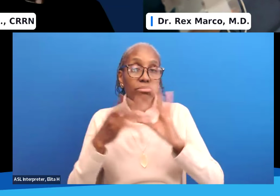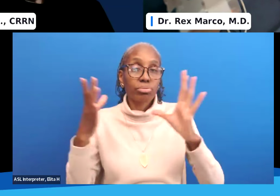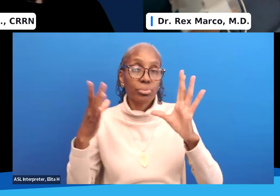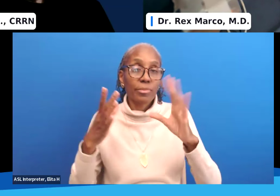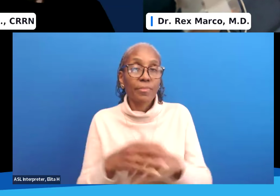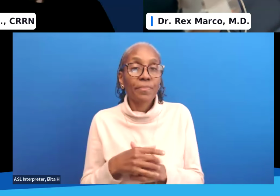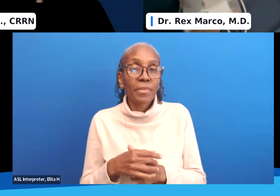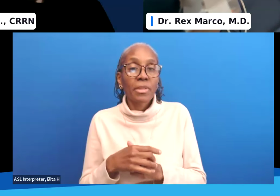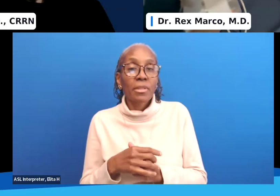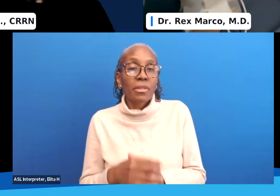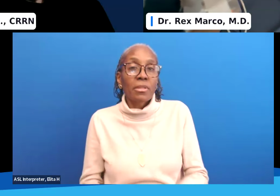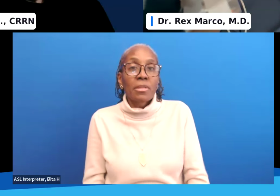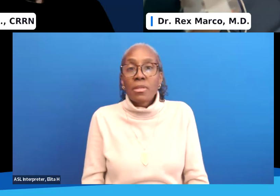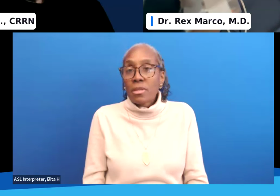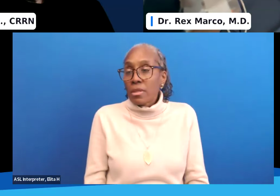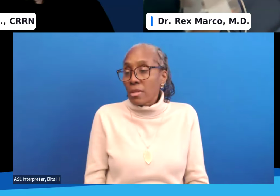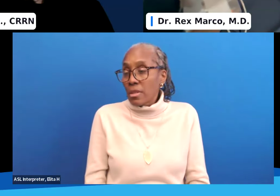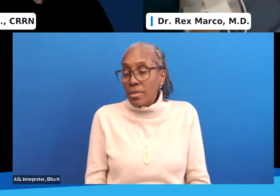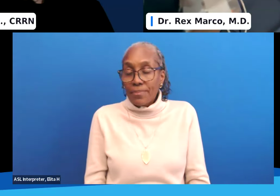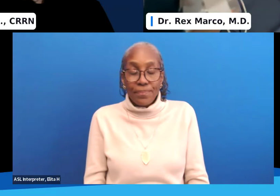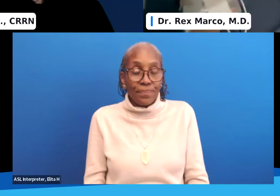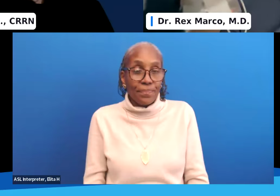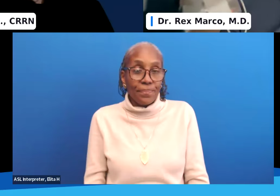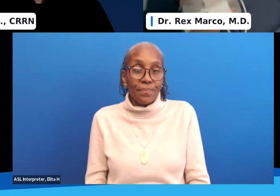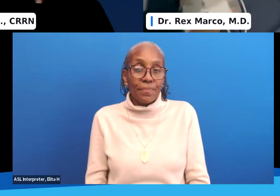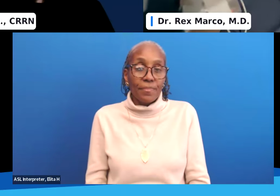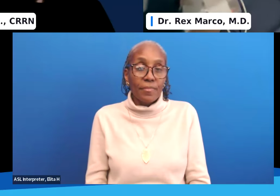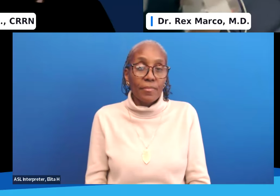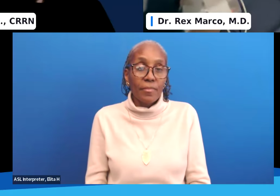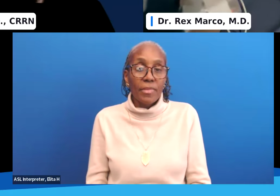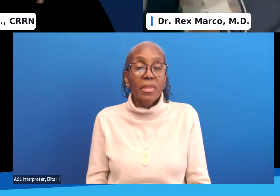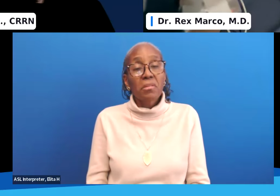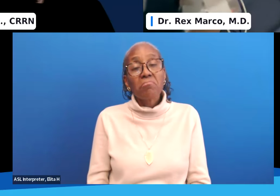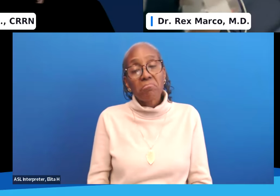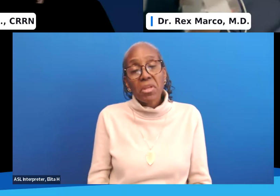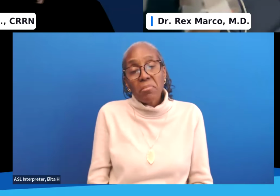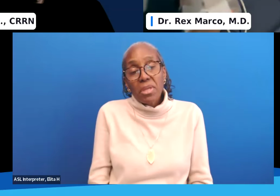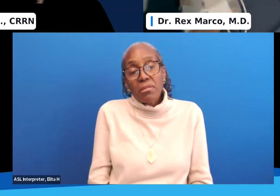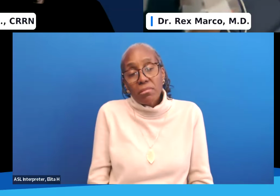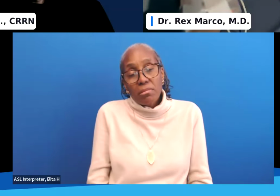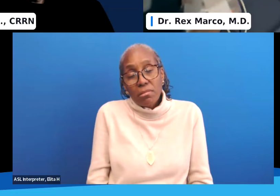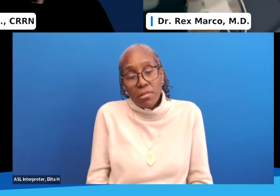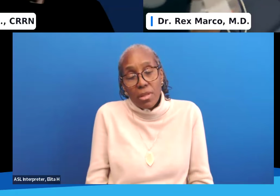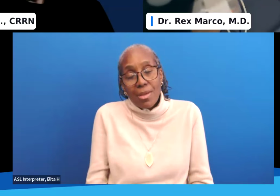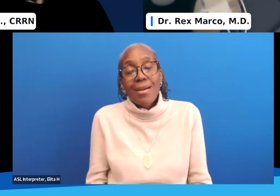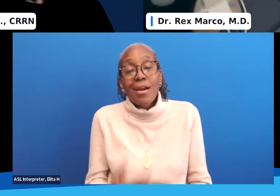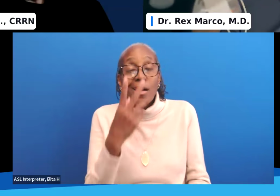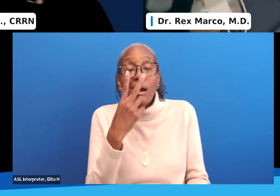but that's not very, that's not very, it's not uncommon, but it's not likely to happen.